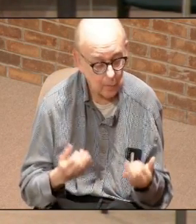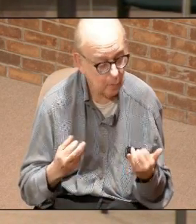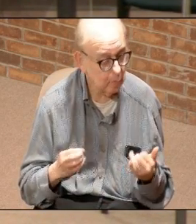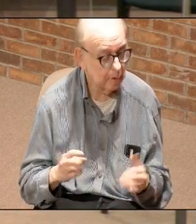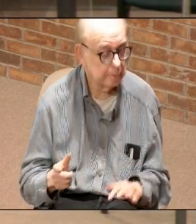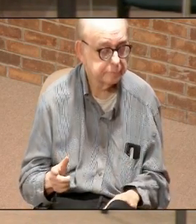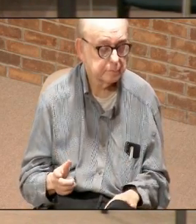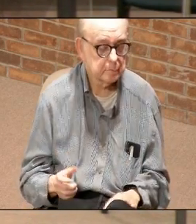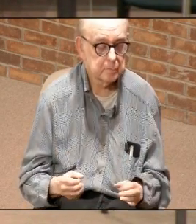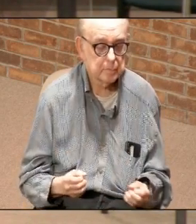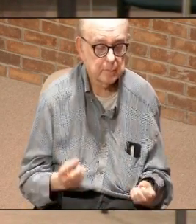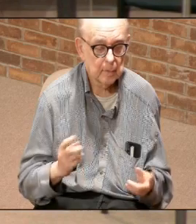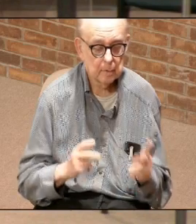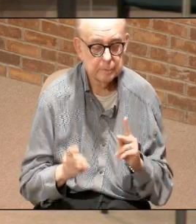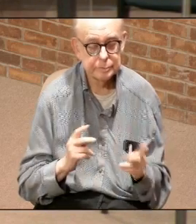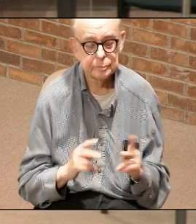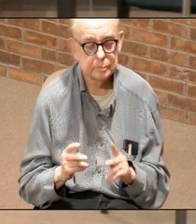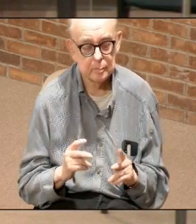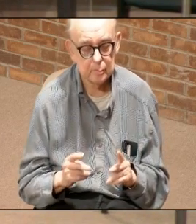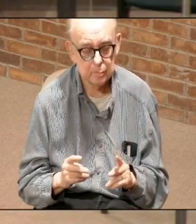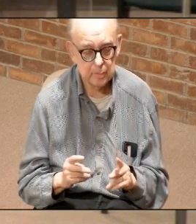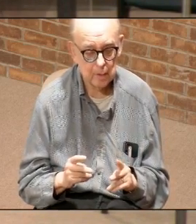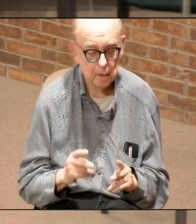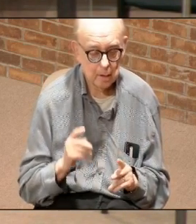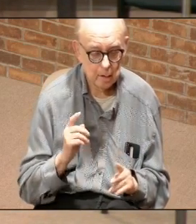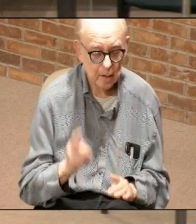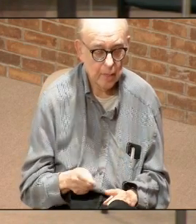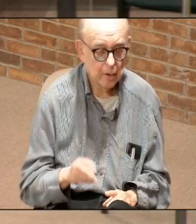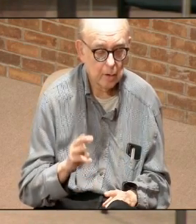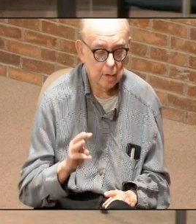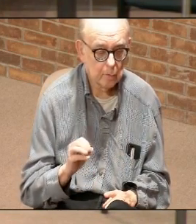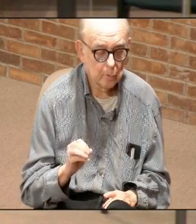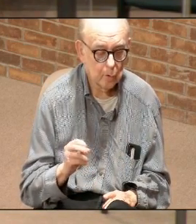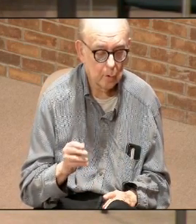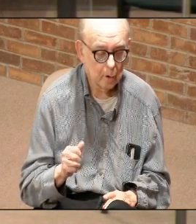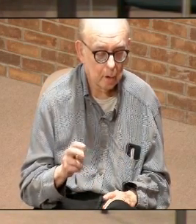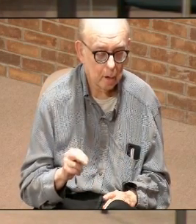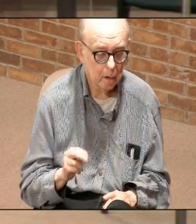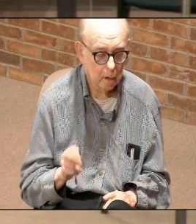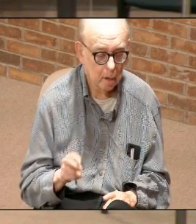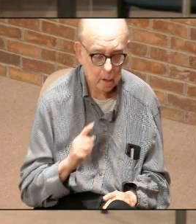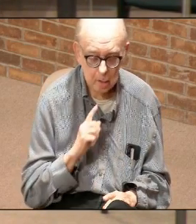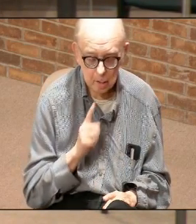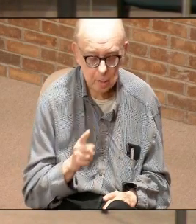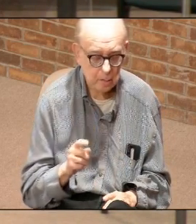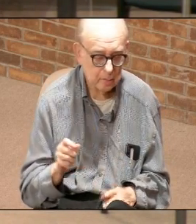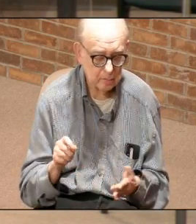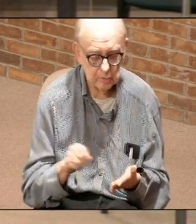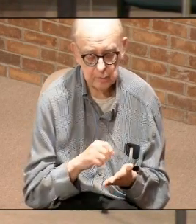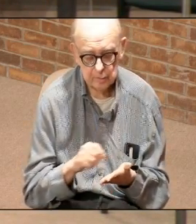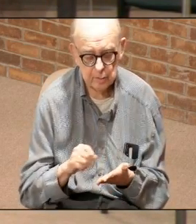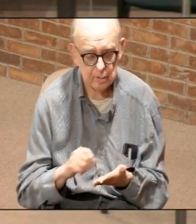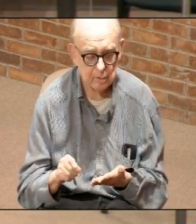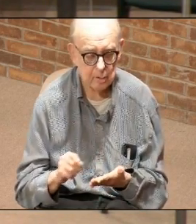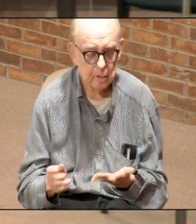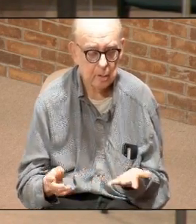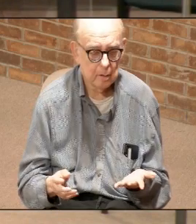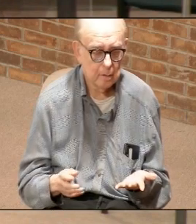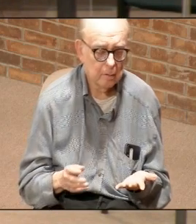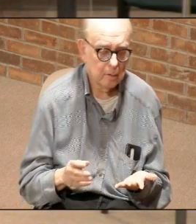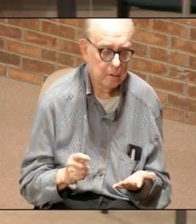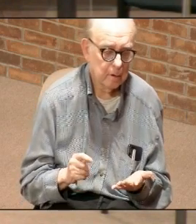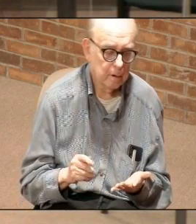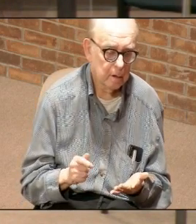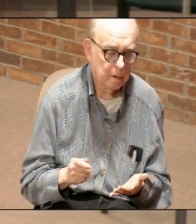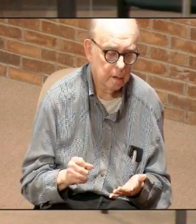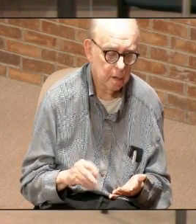Well, a lot of the people in Wuhan province were seamstress or tailors